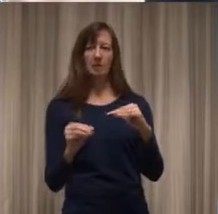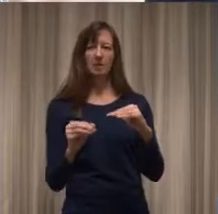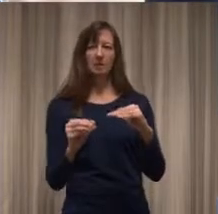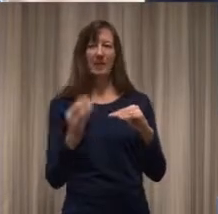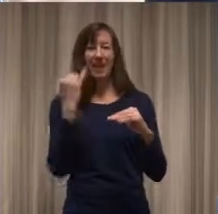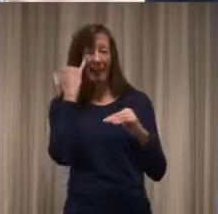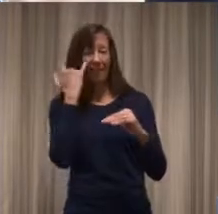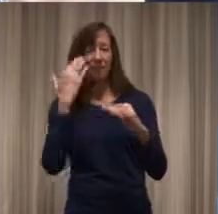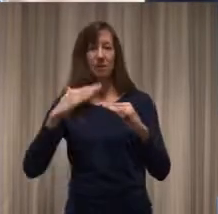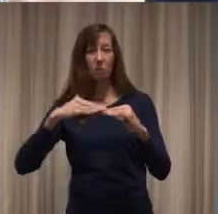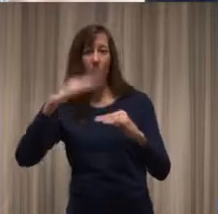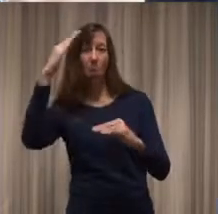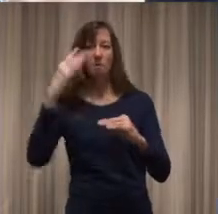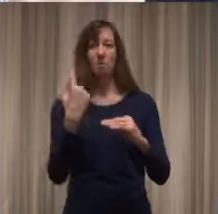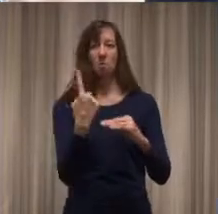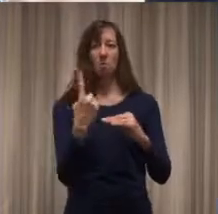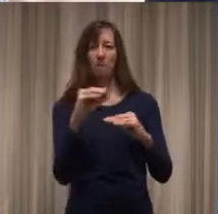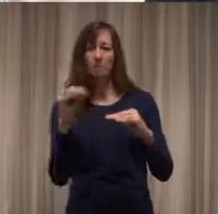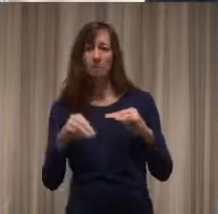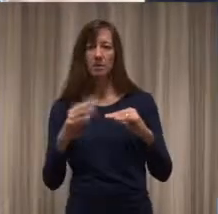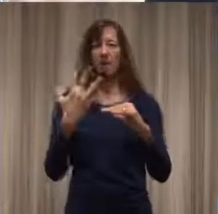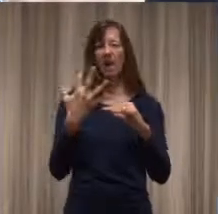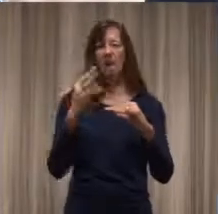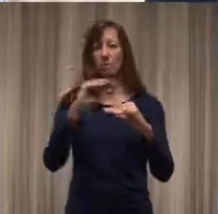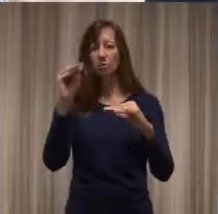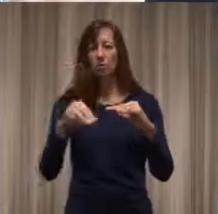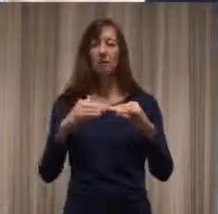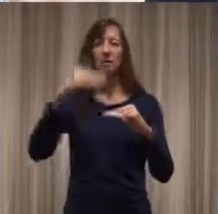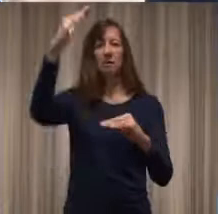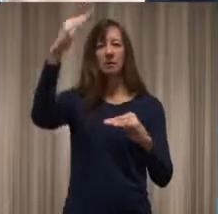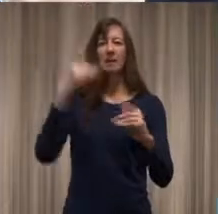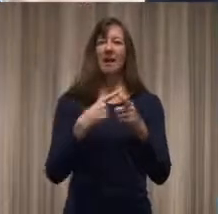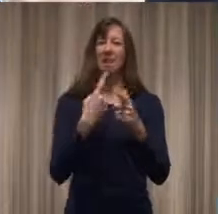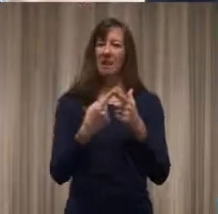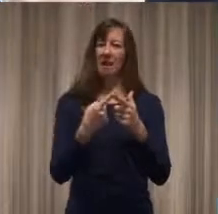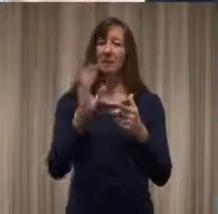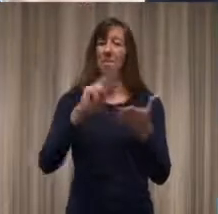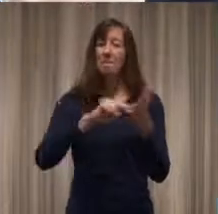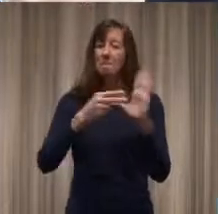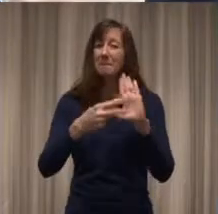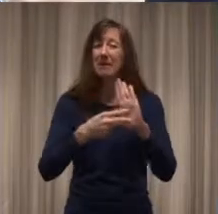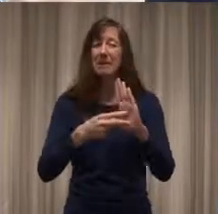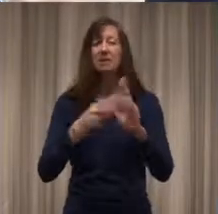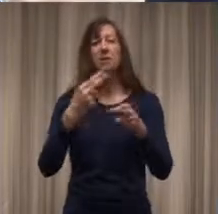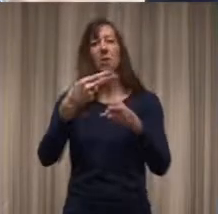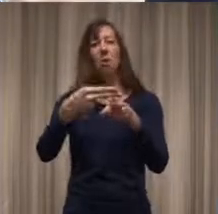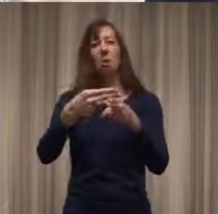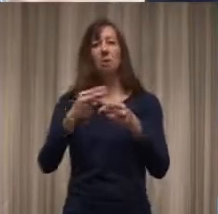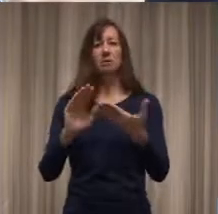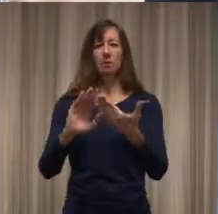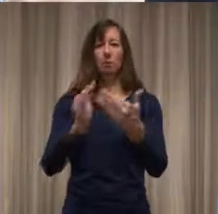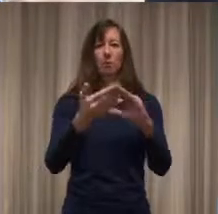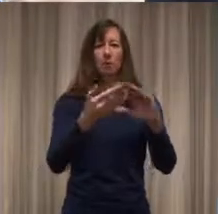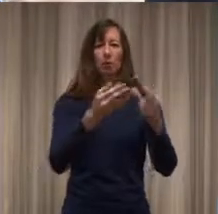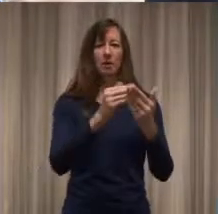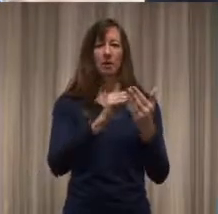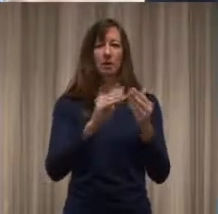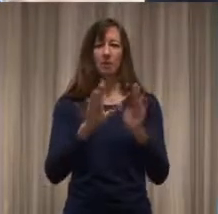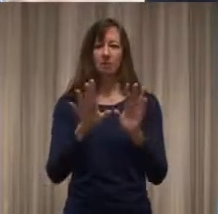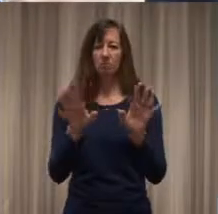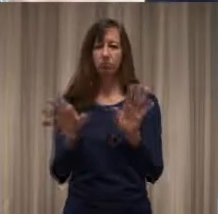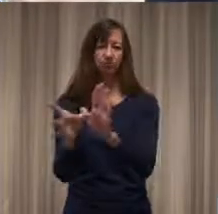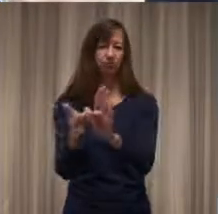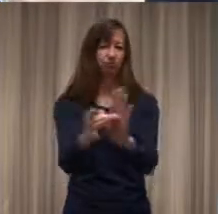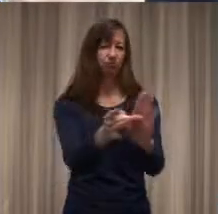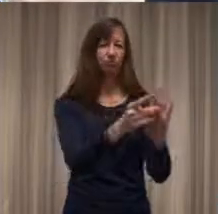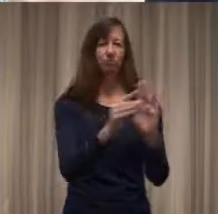and near or in a community spread situation. So that's a number that we were looking at to see the reemergence, which we